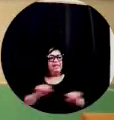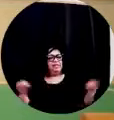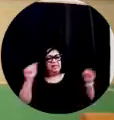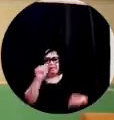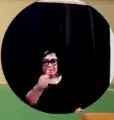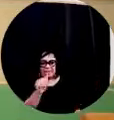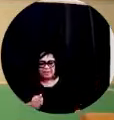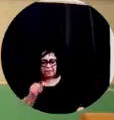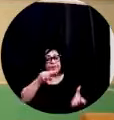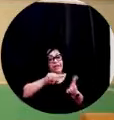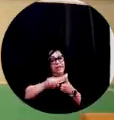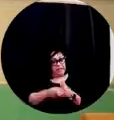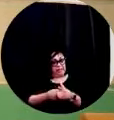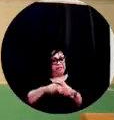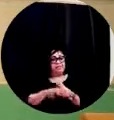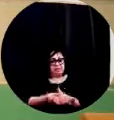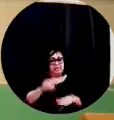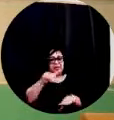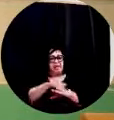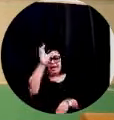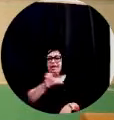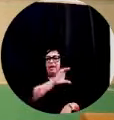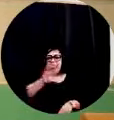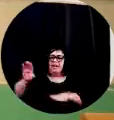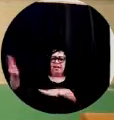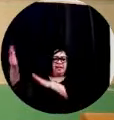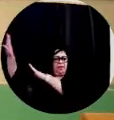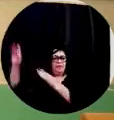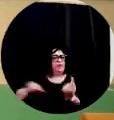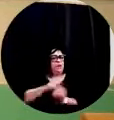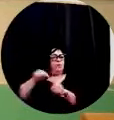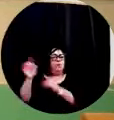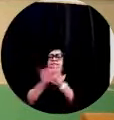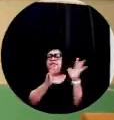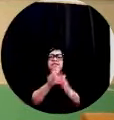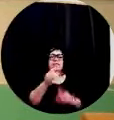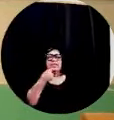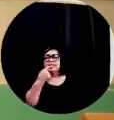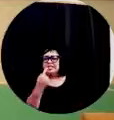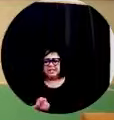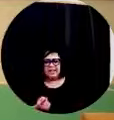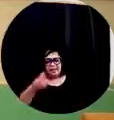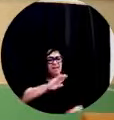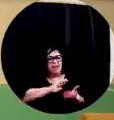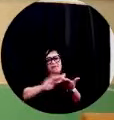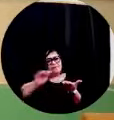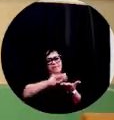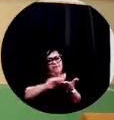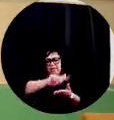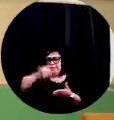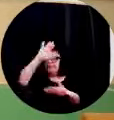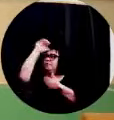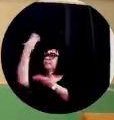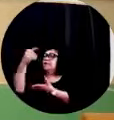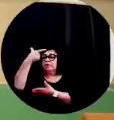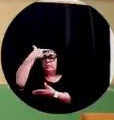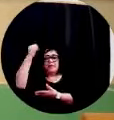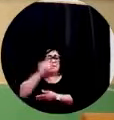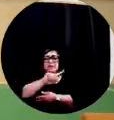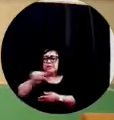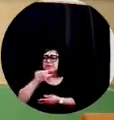when he said, forgive them, Father, for they know not what they do. I said, it started at Calvary when he told the